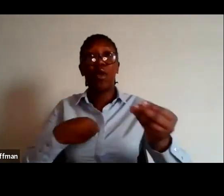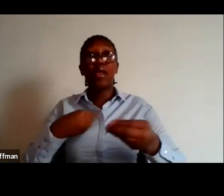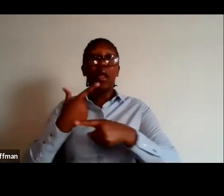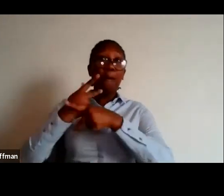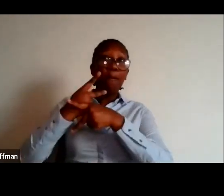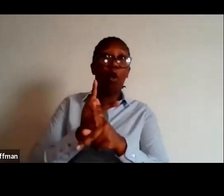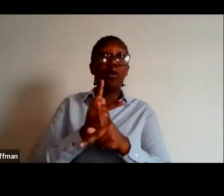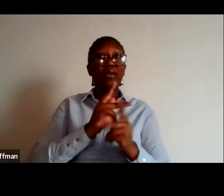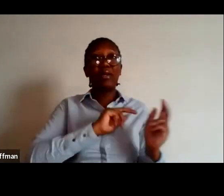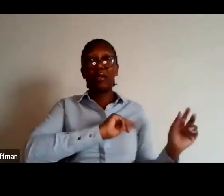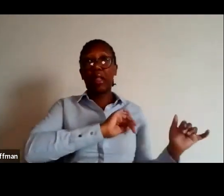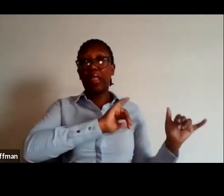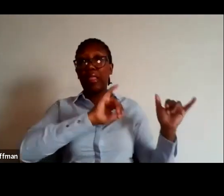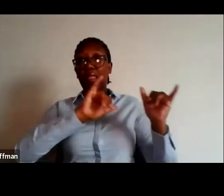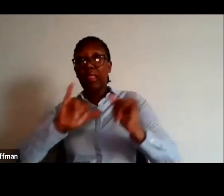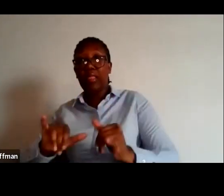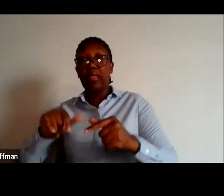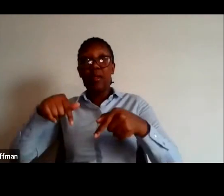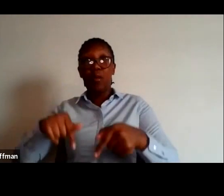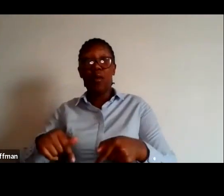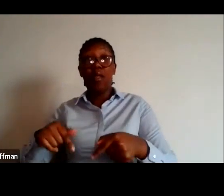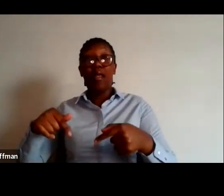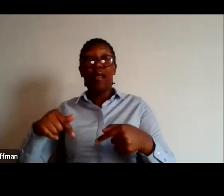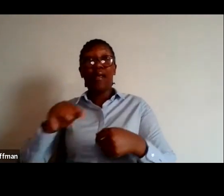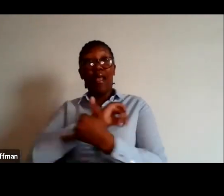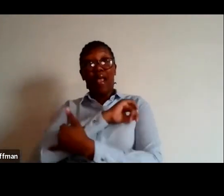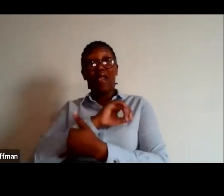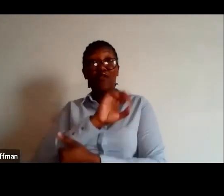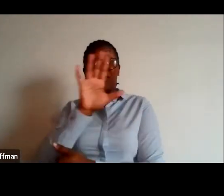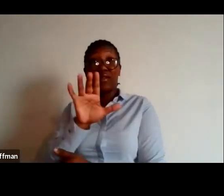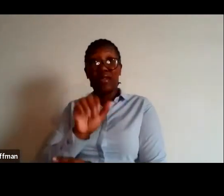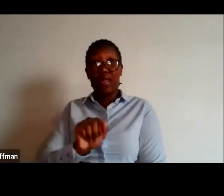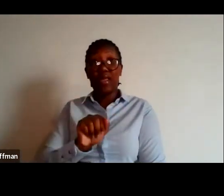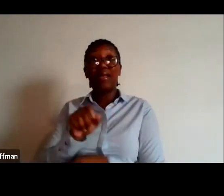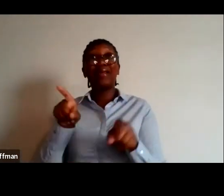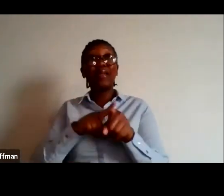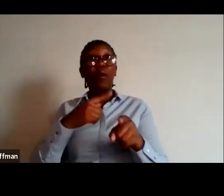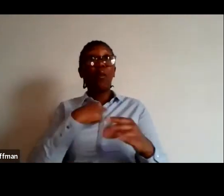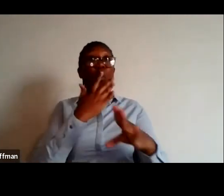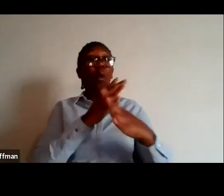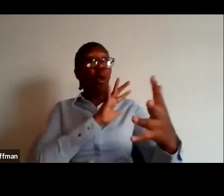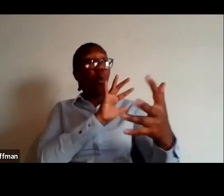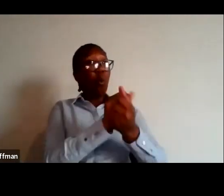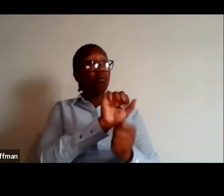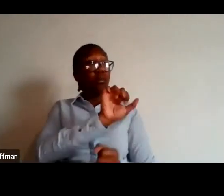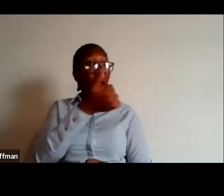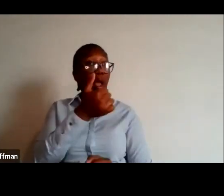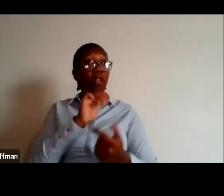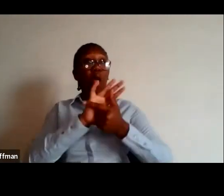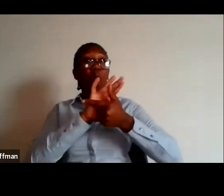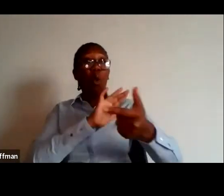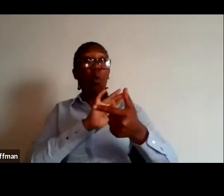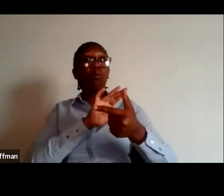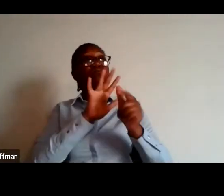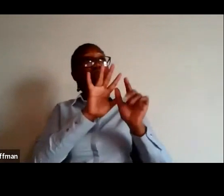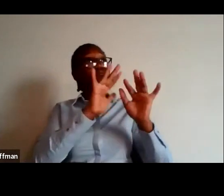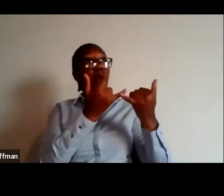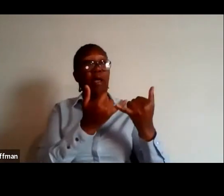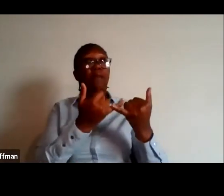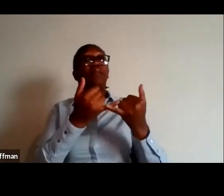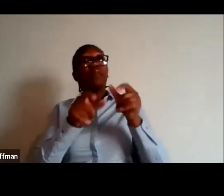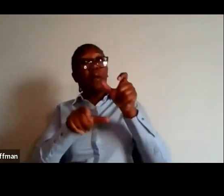the country. This we do together with other law enforcement agencies. And we